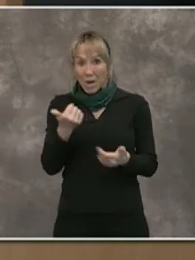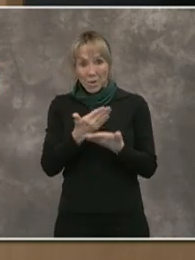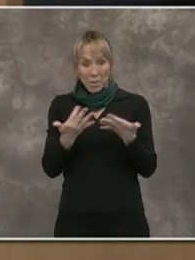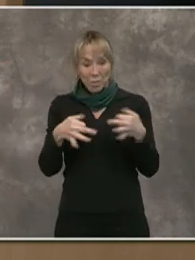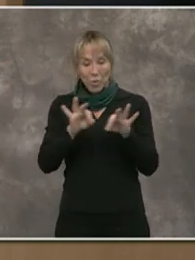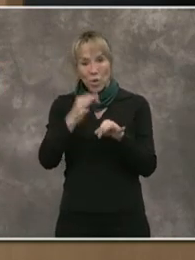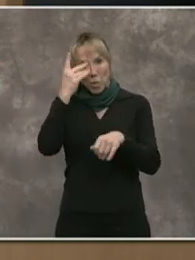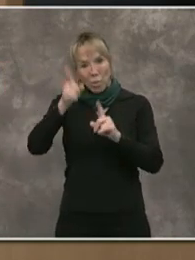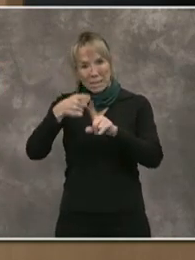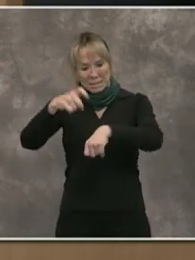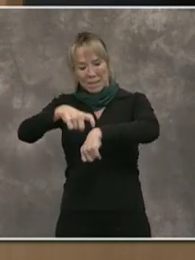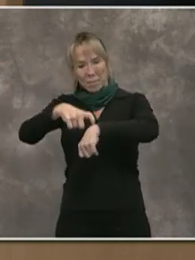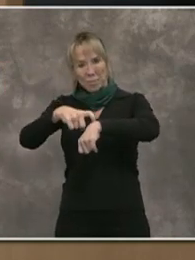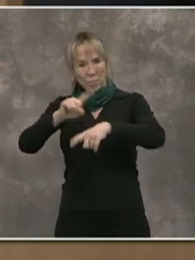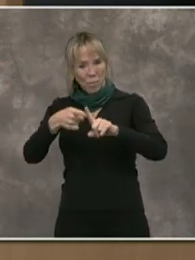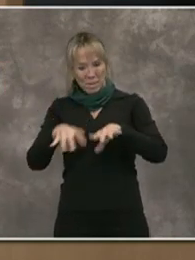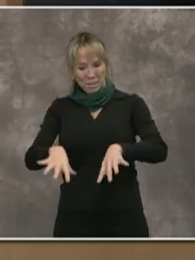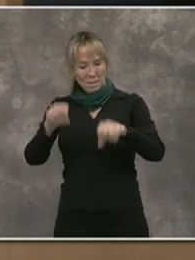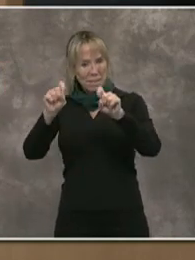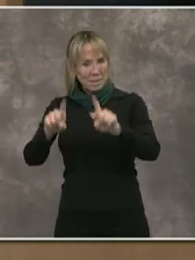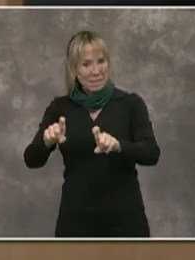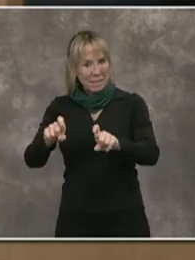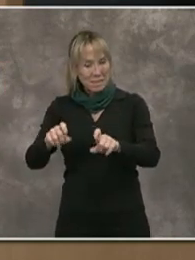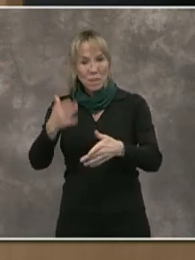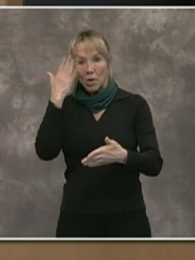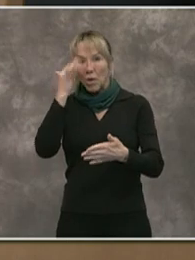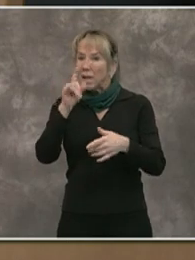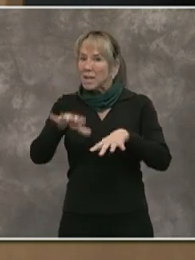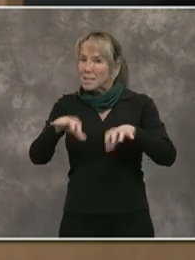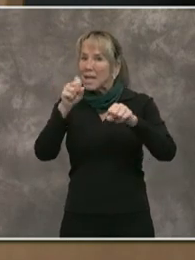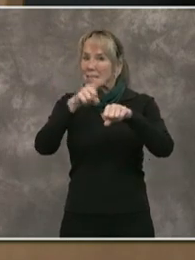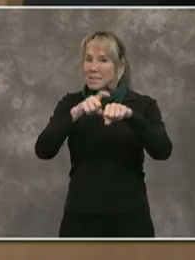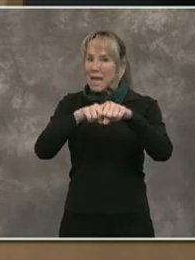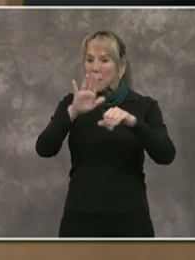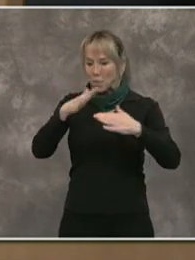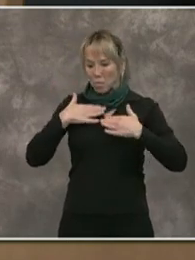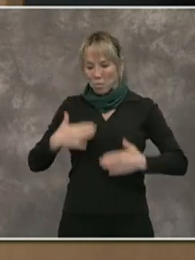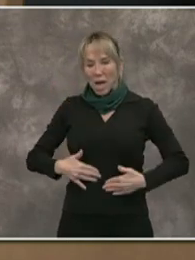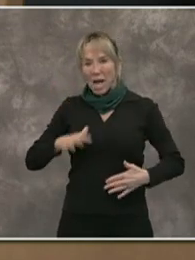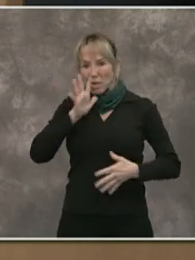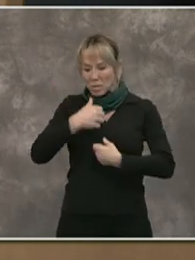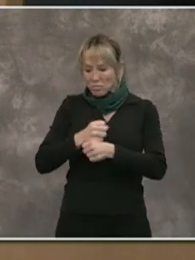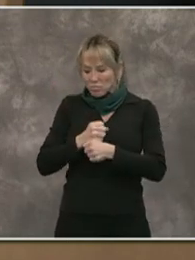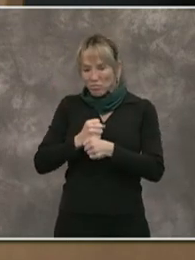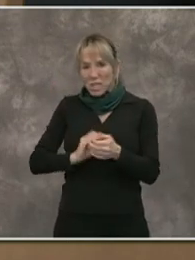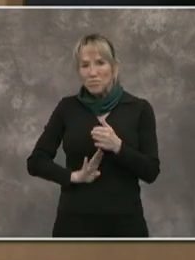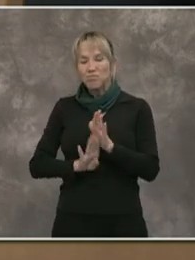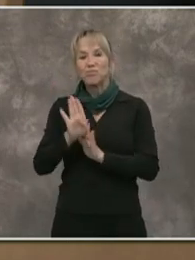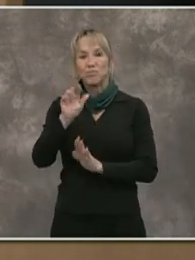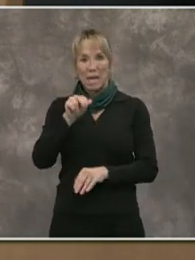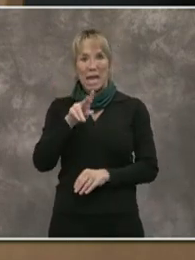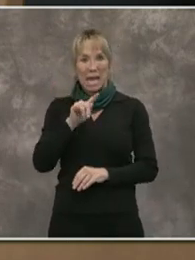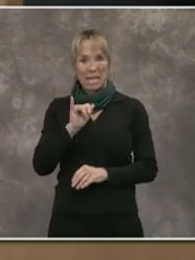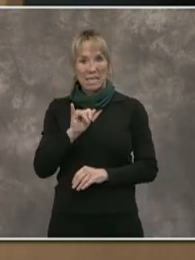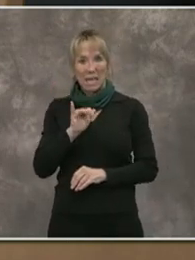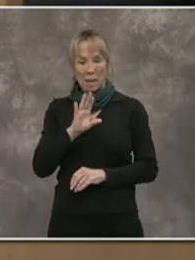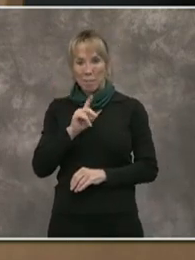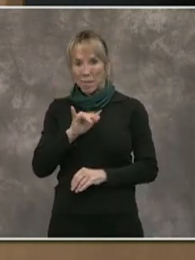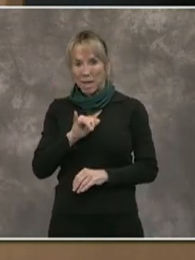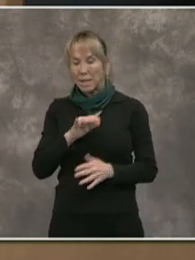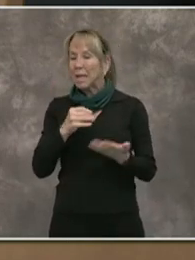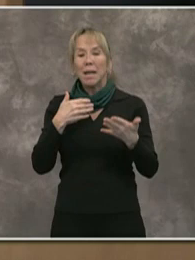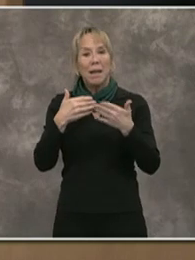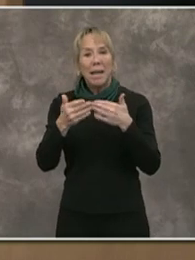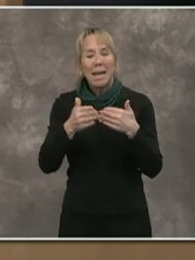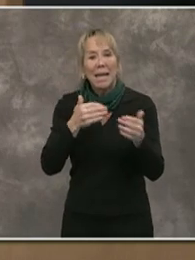because it's known that it takes time to develop antibodies. So if you take the test too early, it could be a false negative even if you